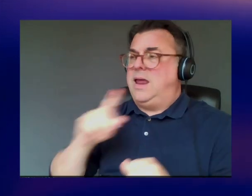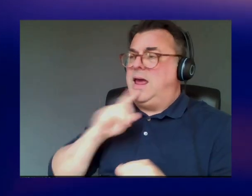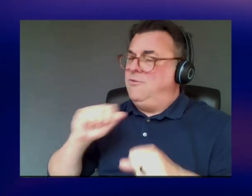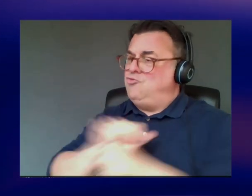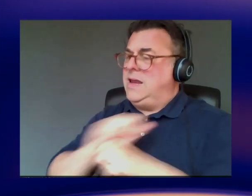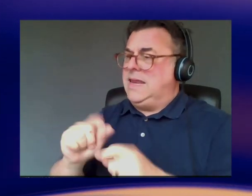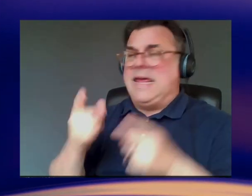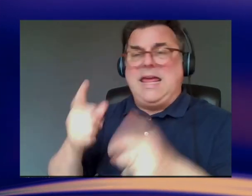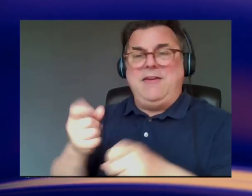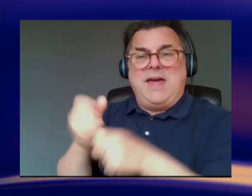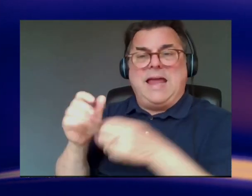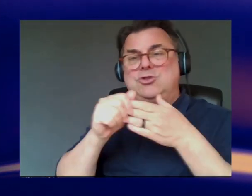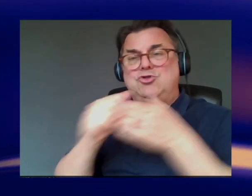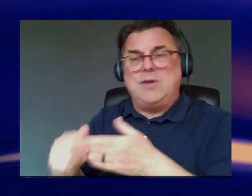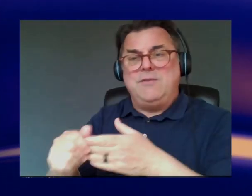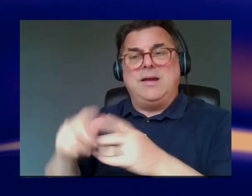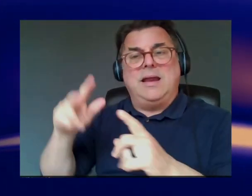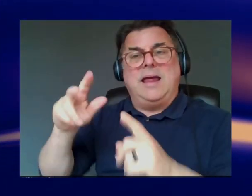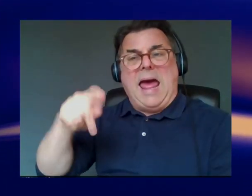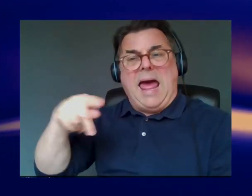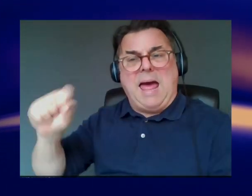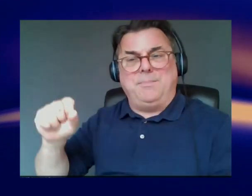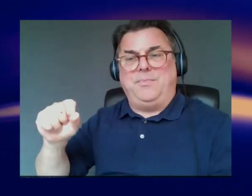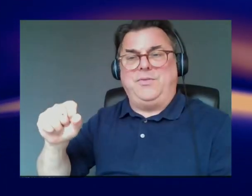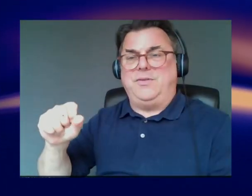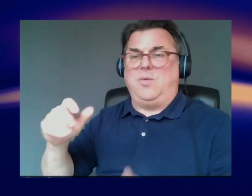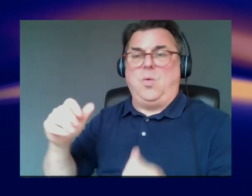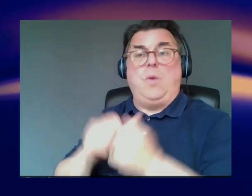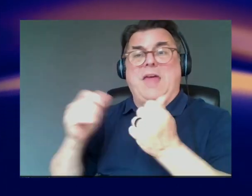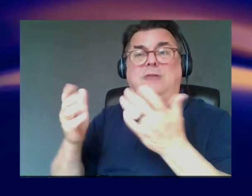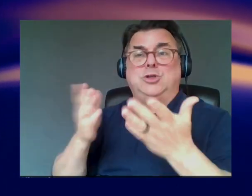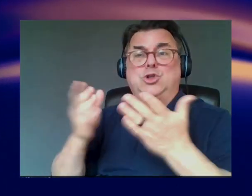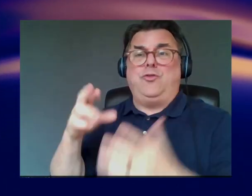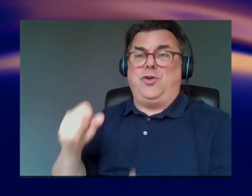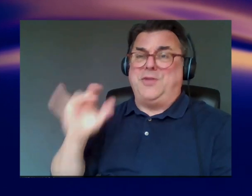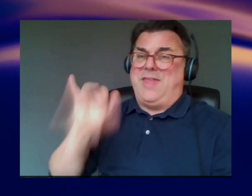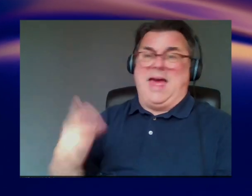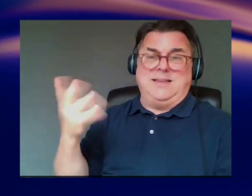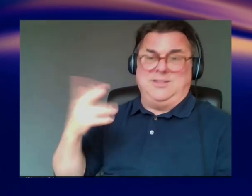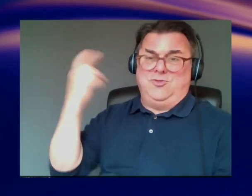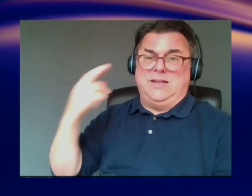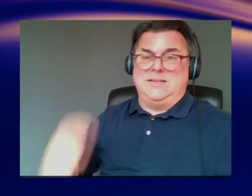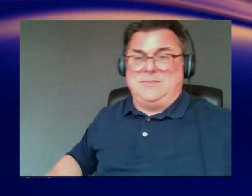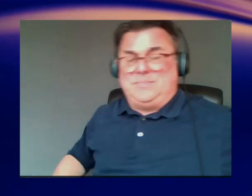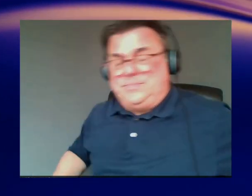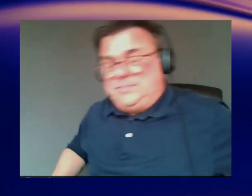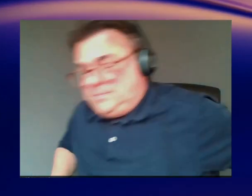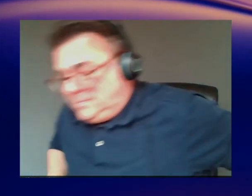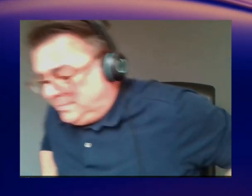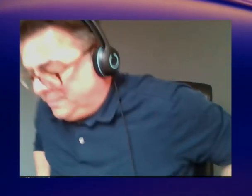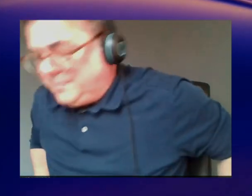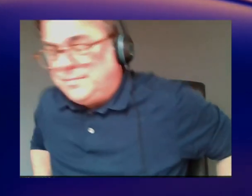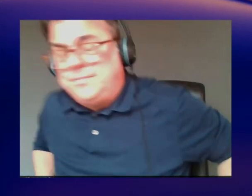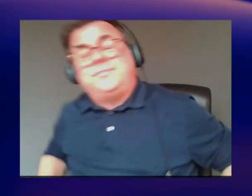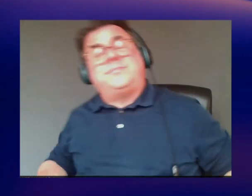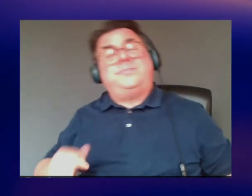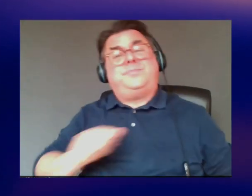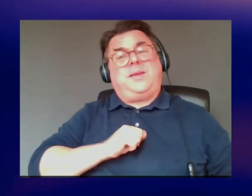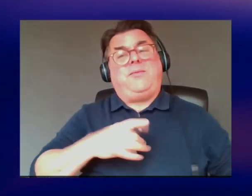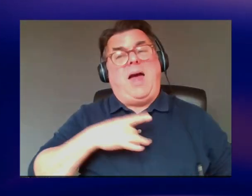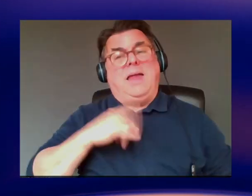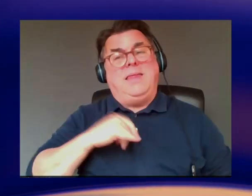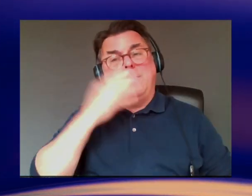with AWS resources for my customers, for the students, for the learners, and for anyone who is working on the